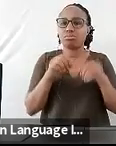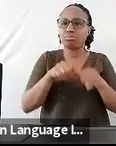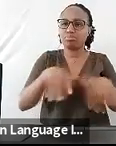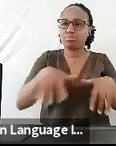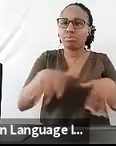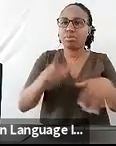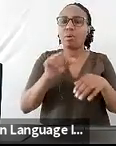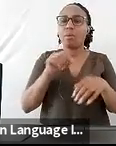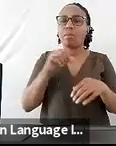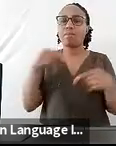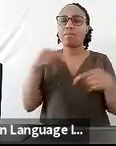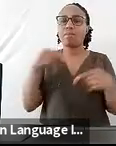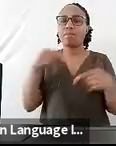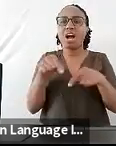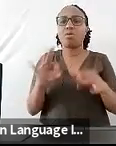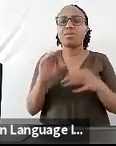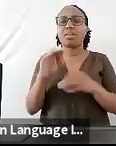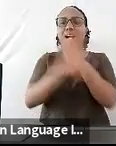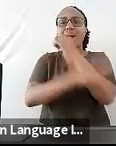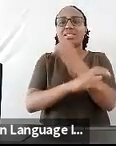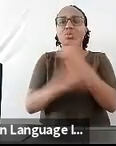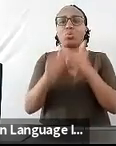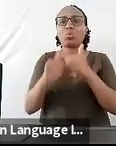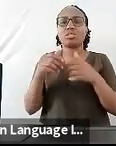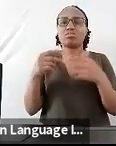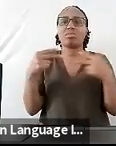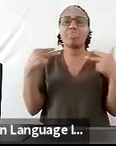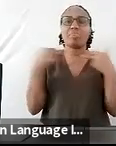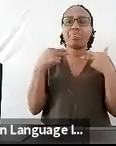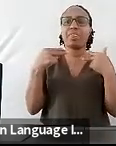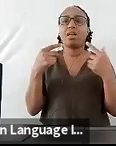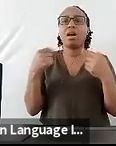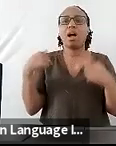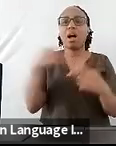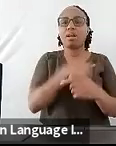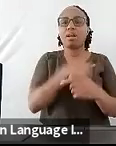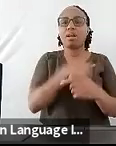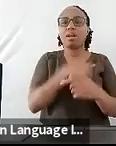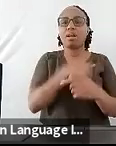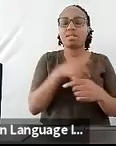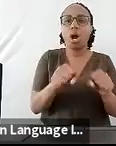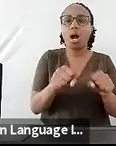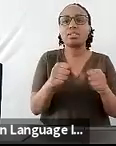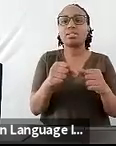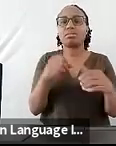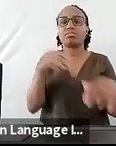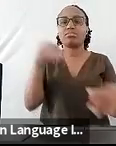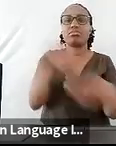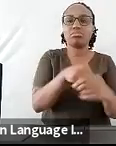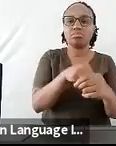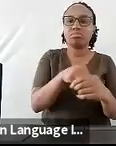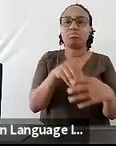invaded us now being scared of us conquering and invading and blackifying or brownifying their country.